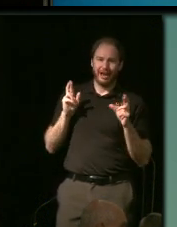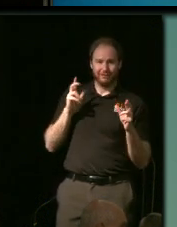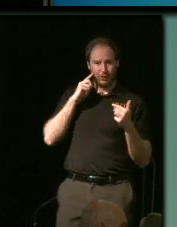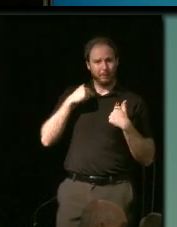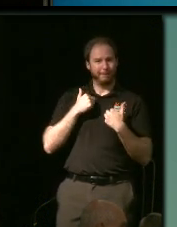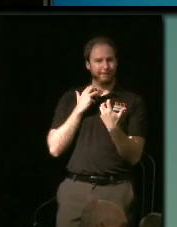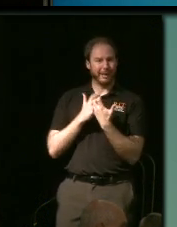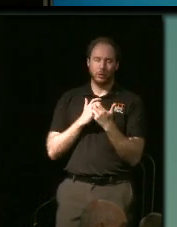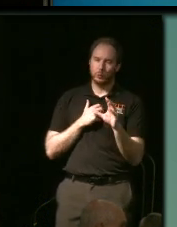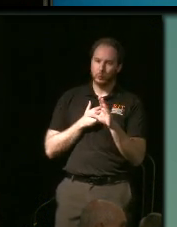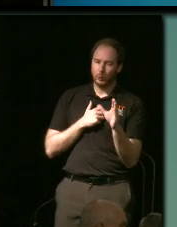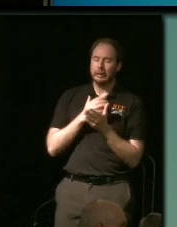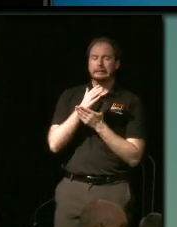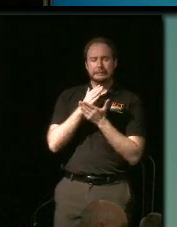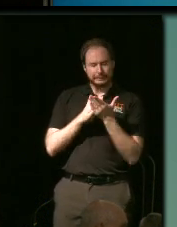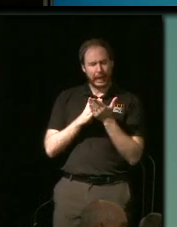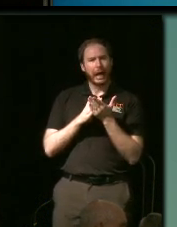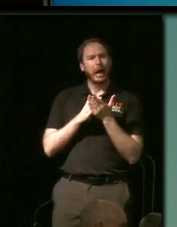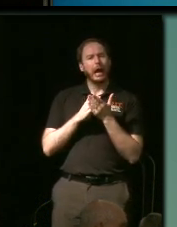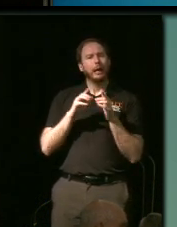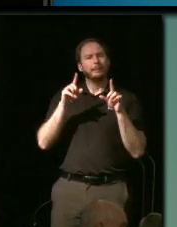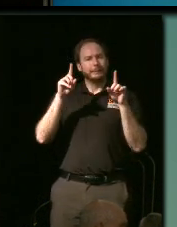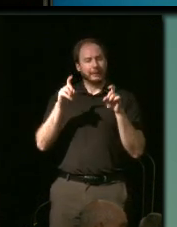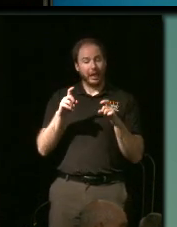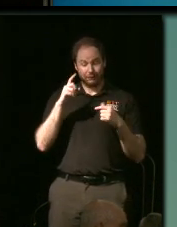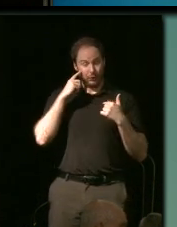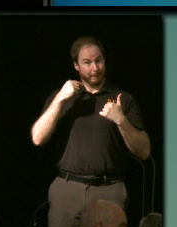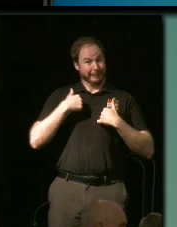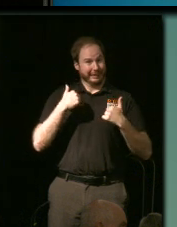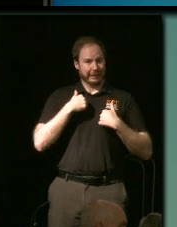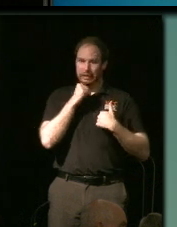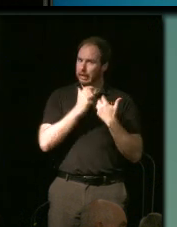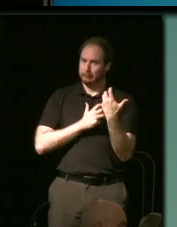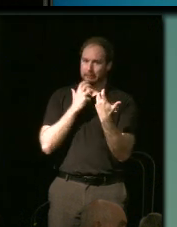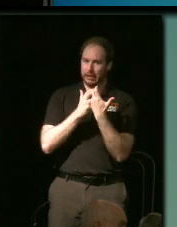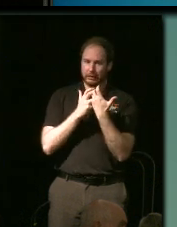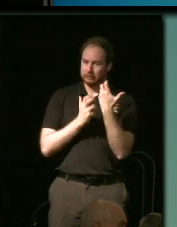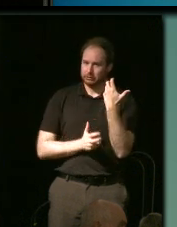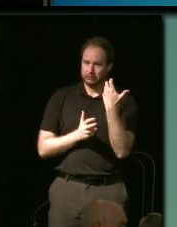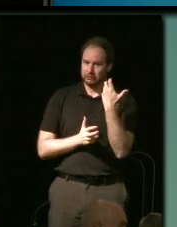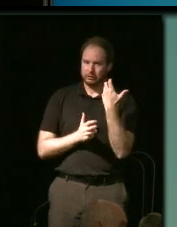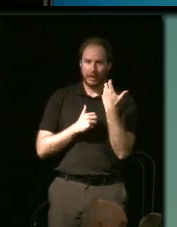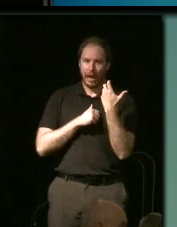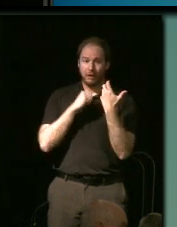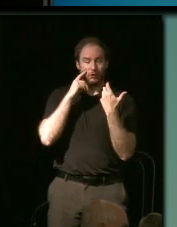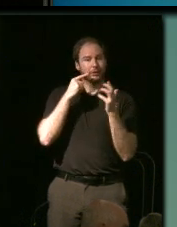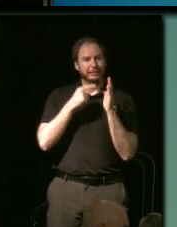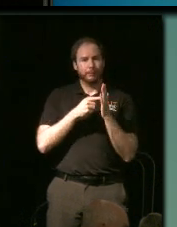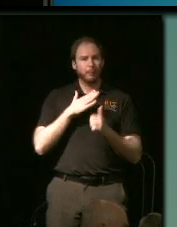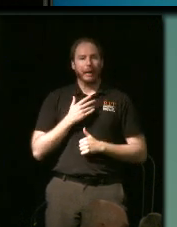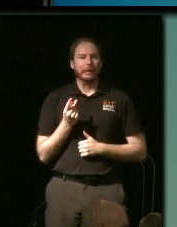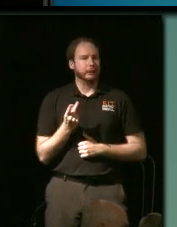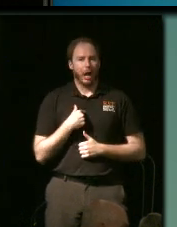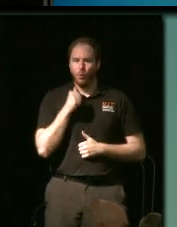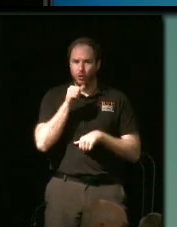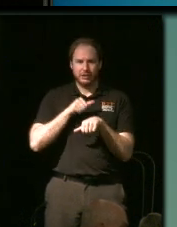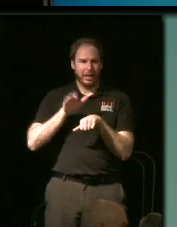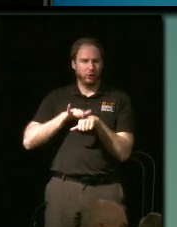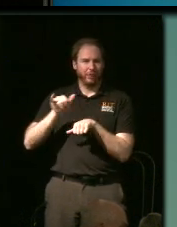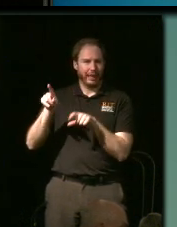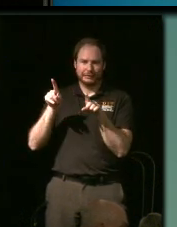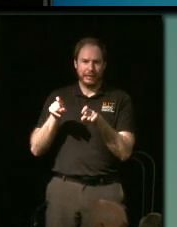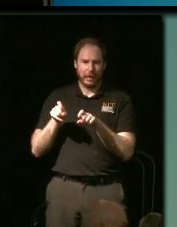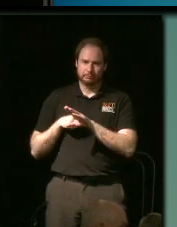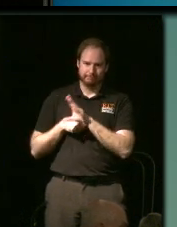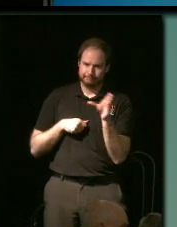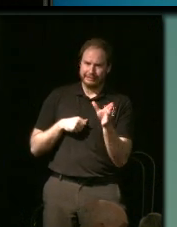you. There are some very bad trials on that list, trials that I would not enroll my dog in. I mean, there